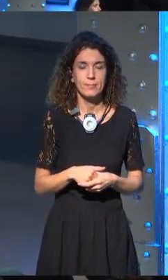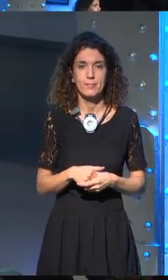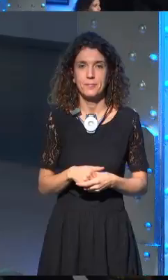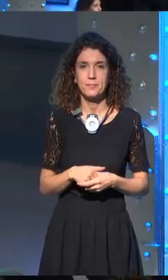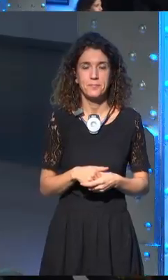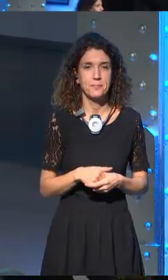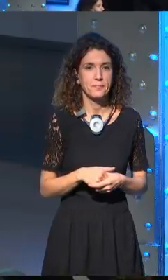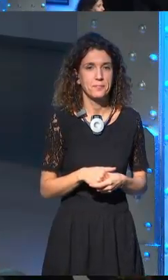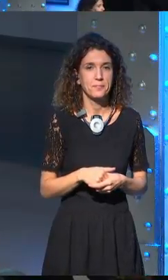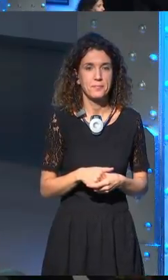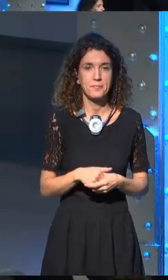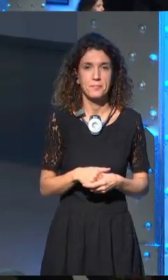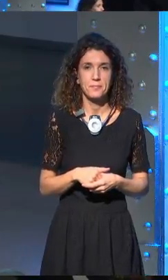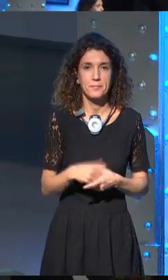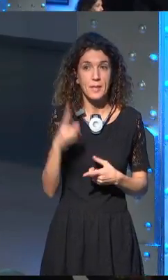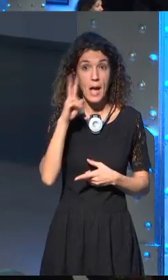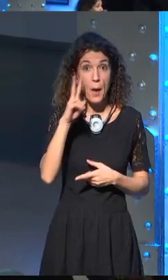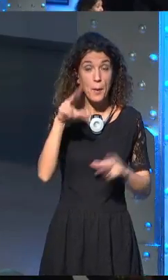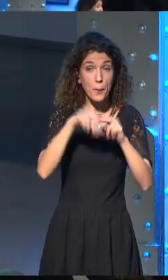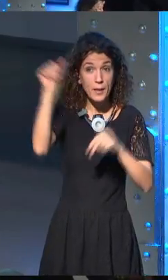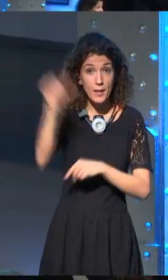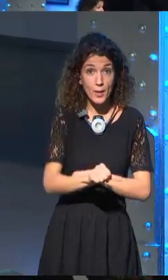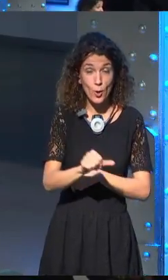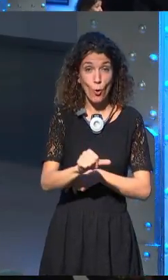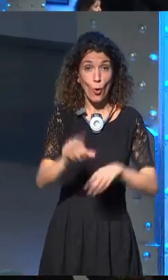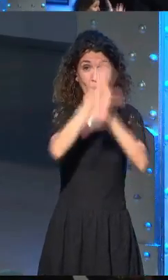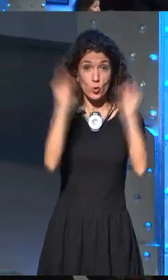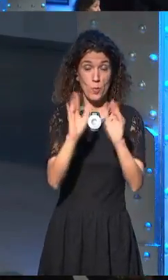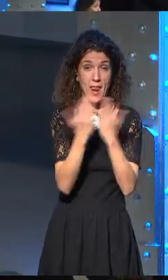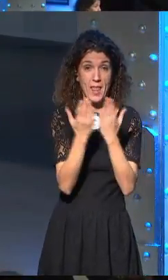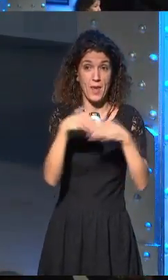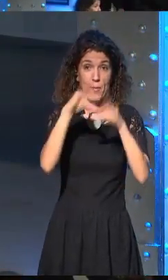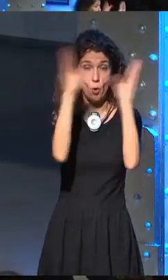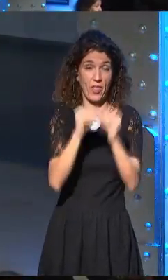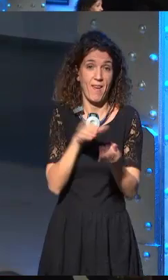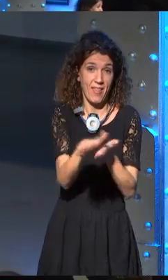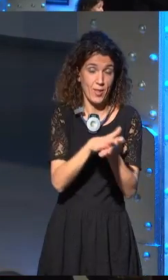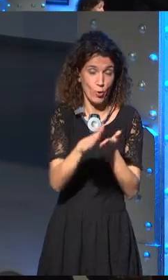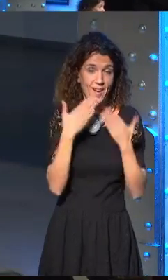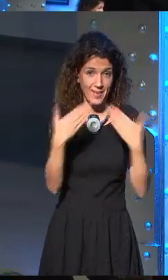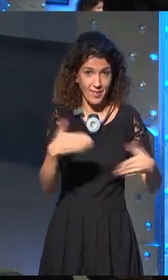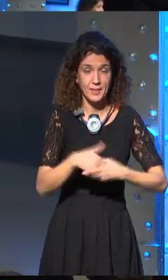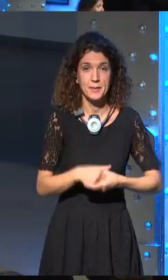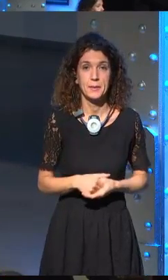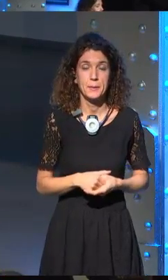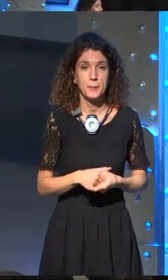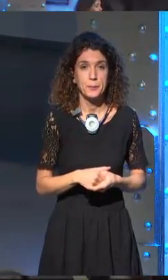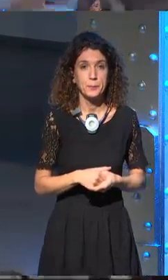video. Sí, nos lo pone en el book trailer de la editorial. Gracias.